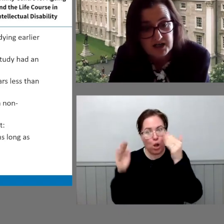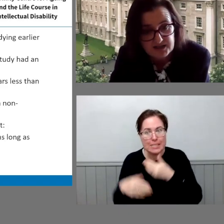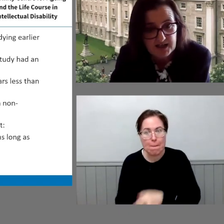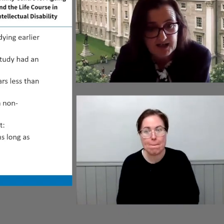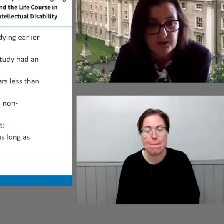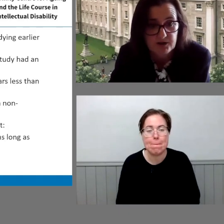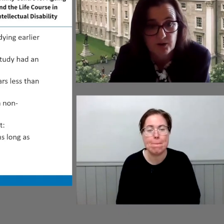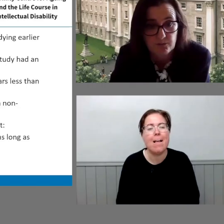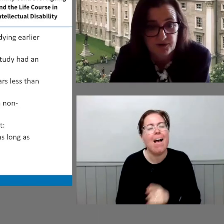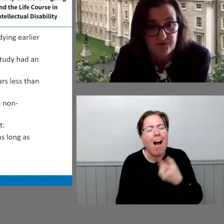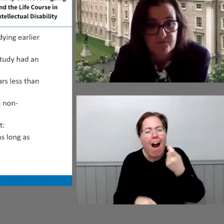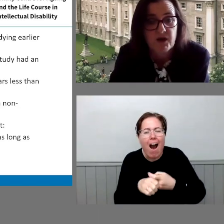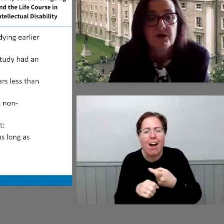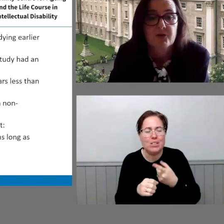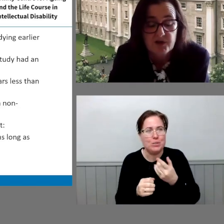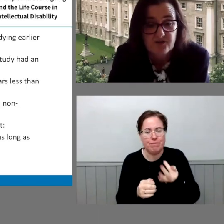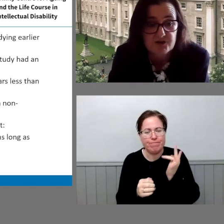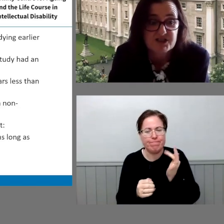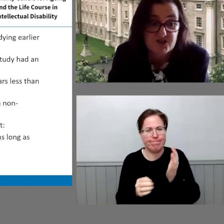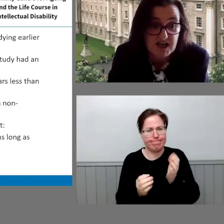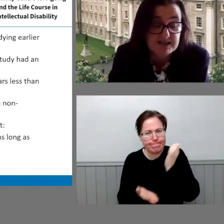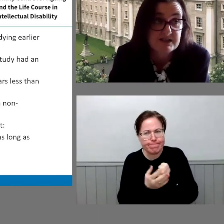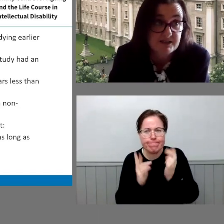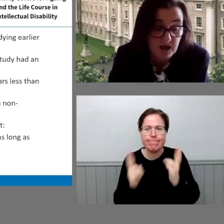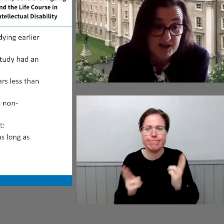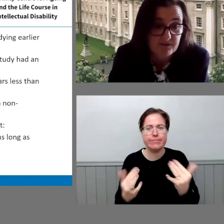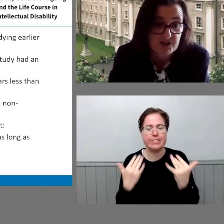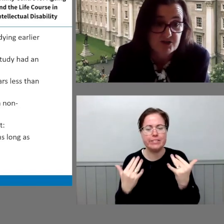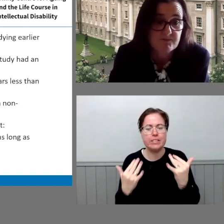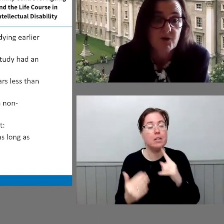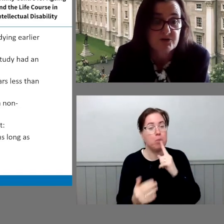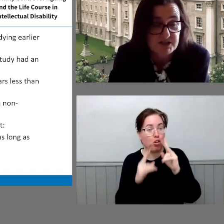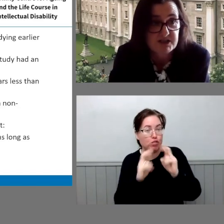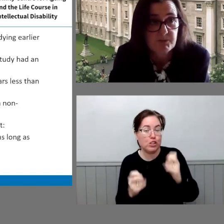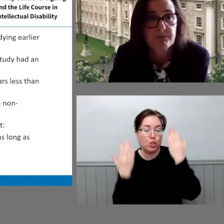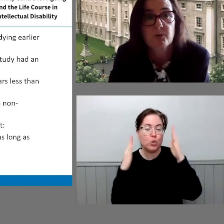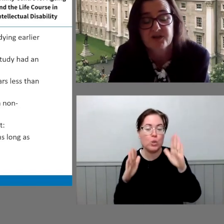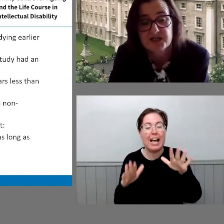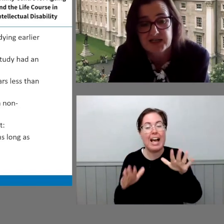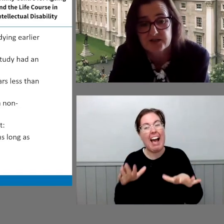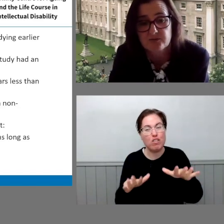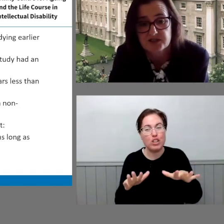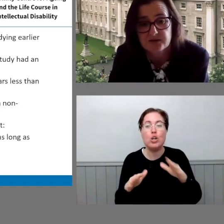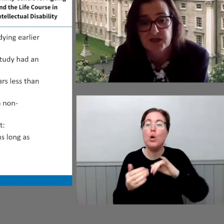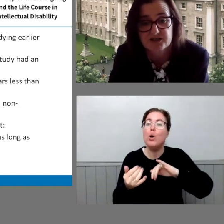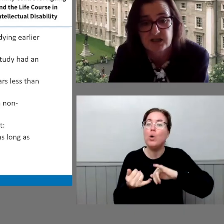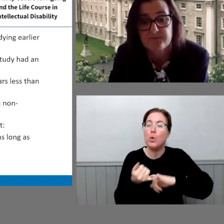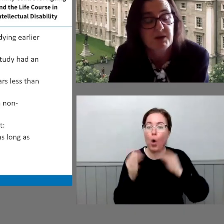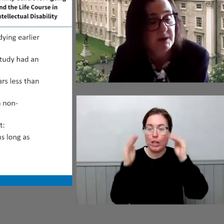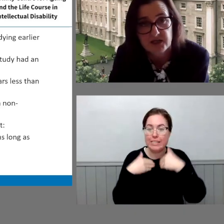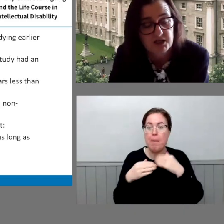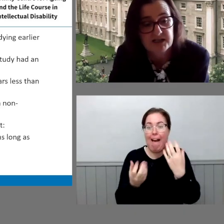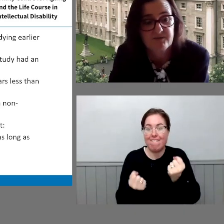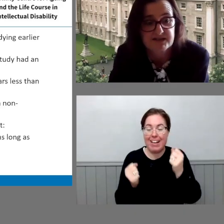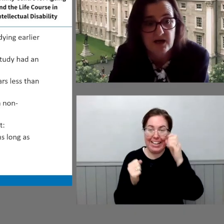Even though it's hard to get accurate numbers, the research suggests that on average, autistic people with an intellectual